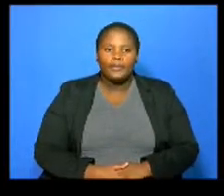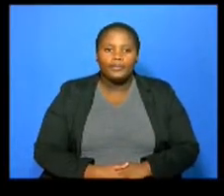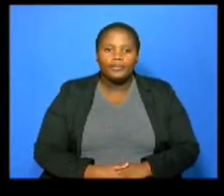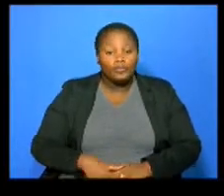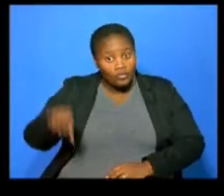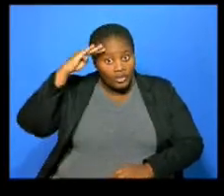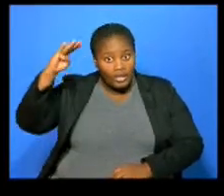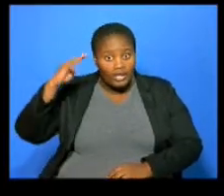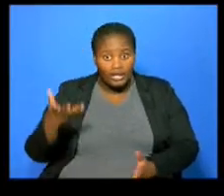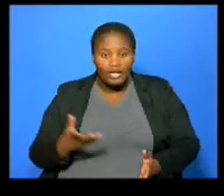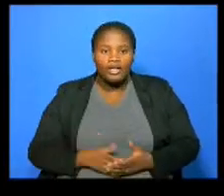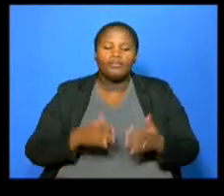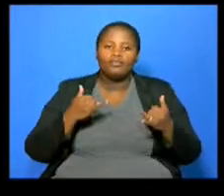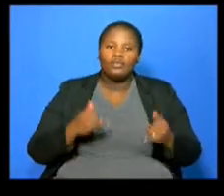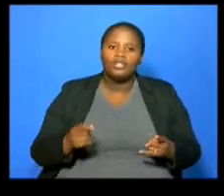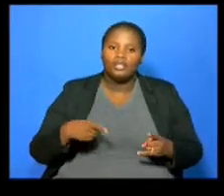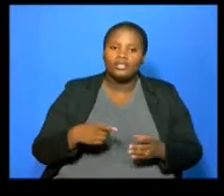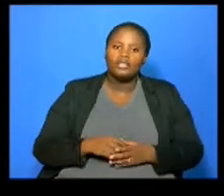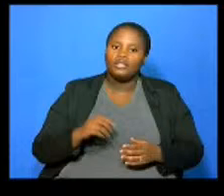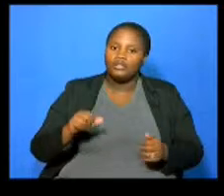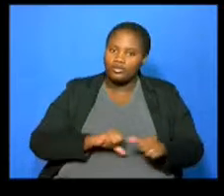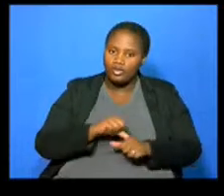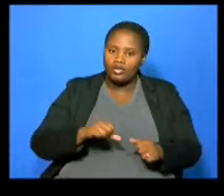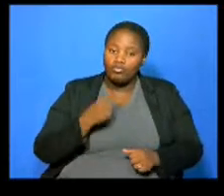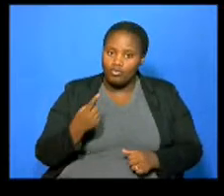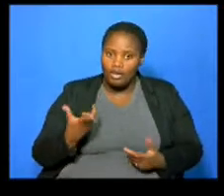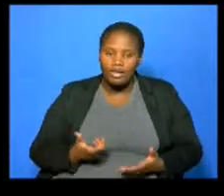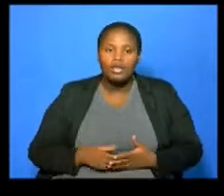Hey guys, so that's prologue and stage 1 in the bag, and